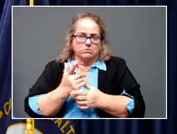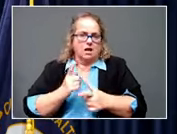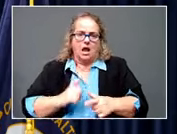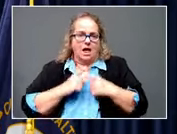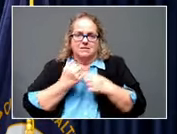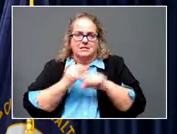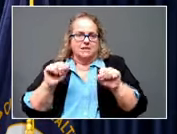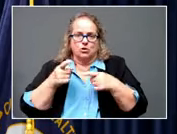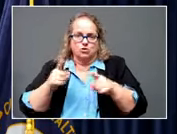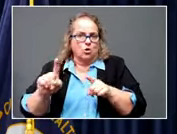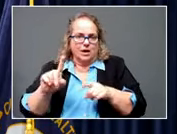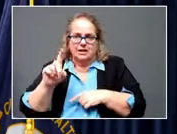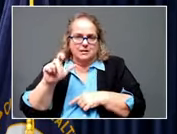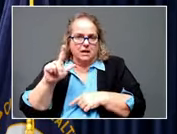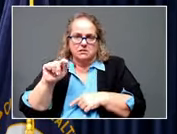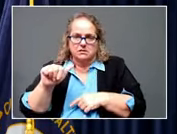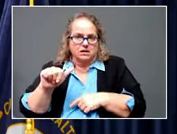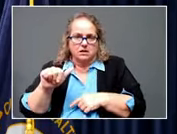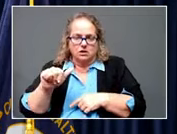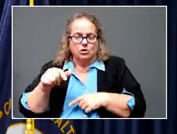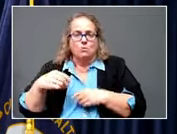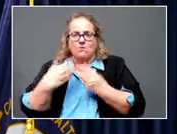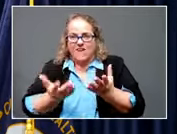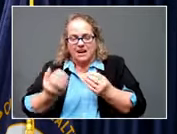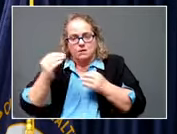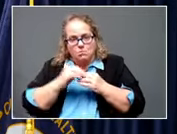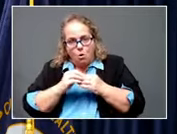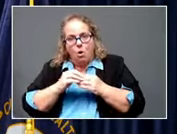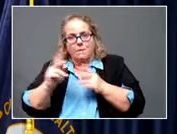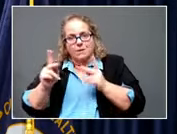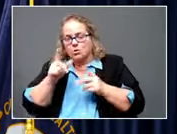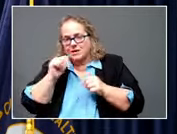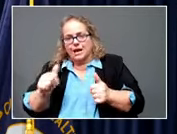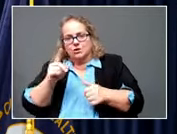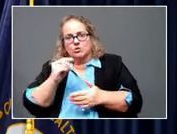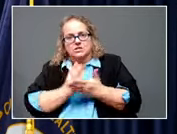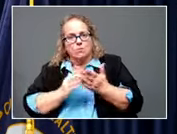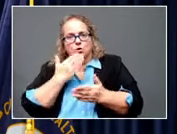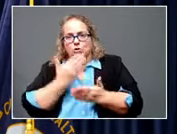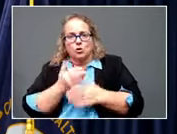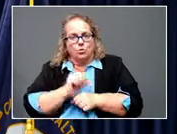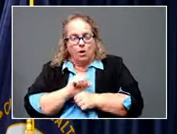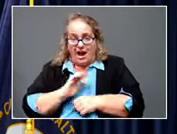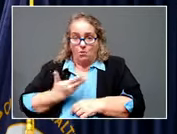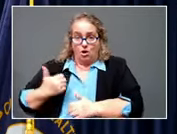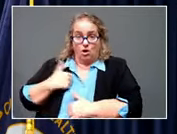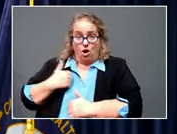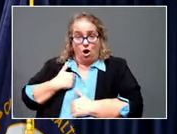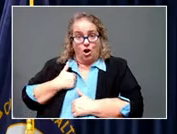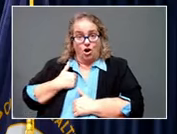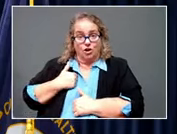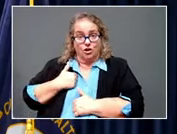surge, providing additional bodies that could do some really good work. Our guard performed incredibly during that time